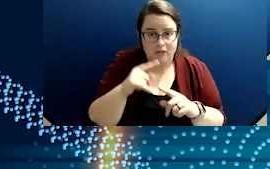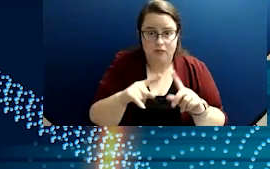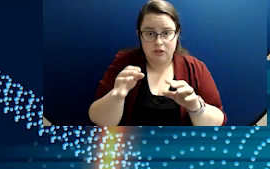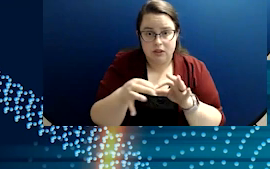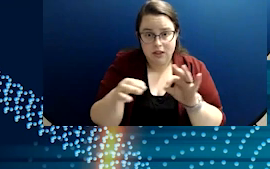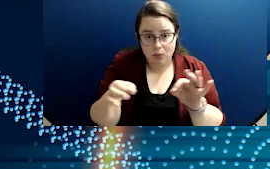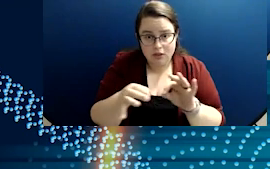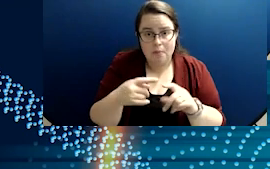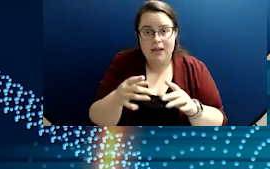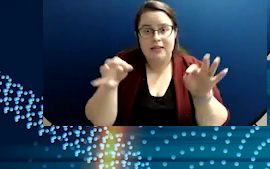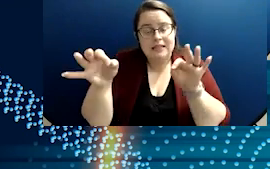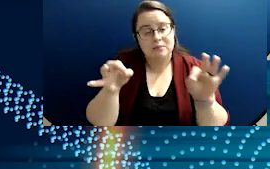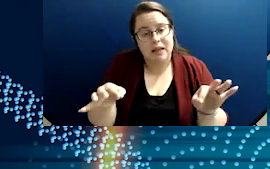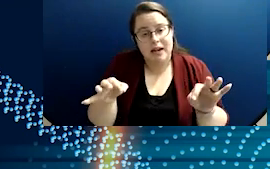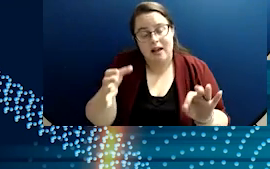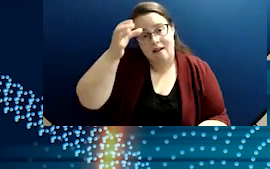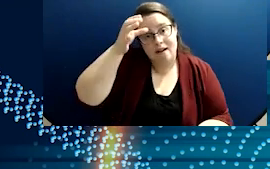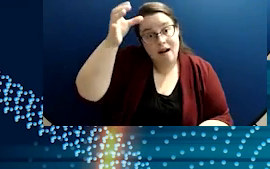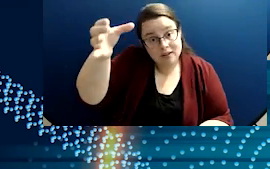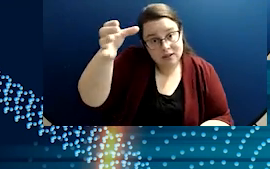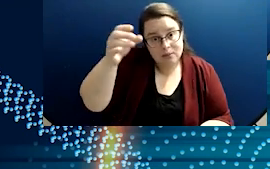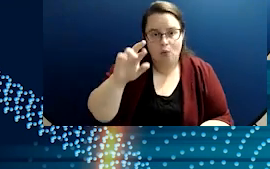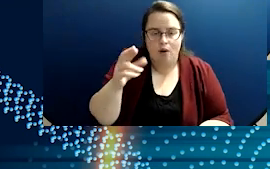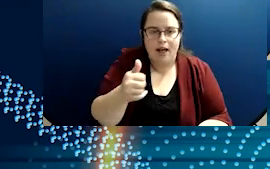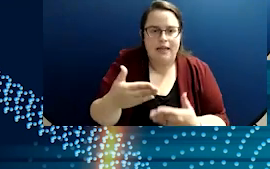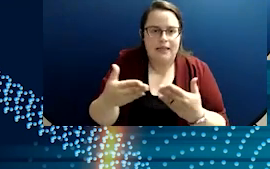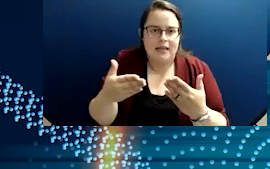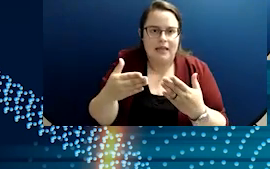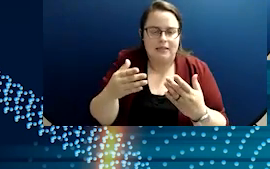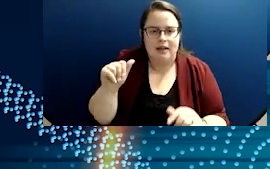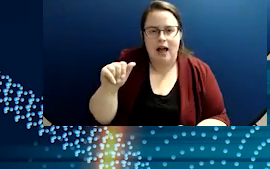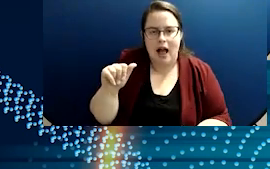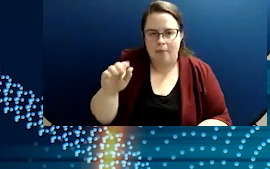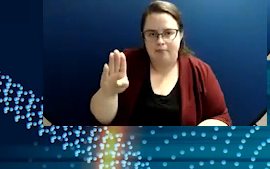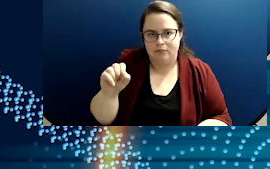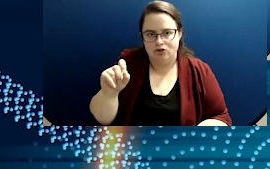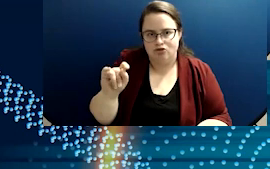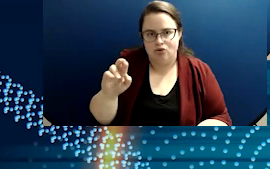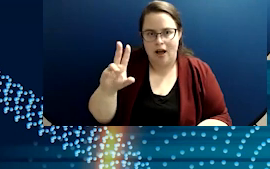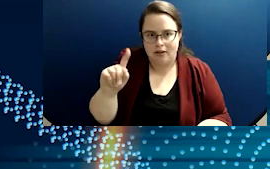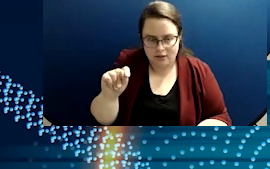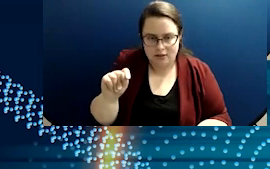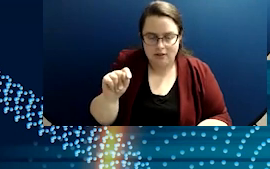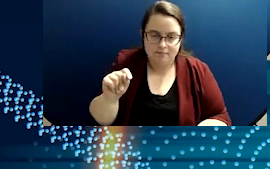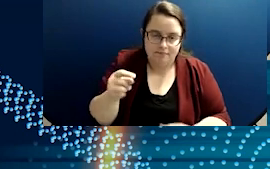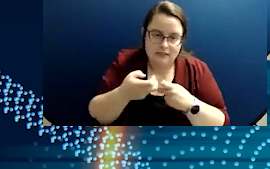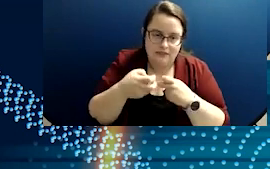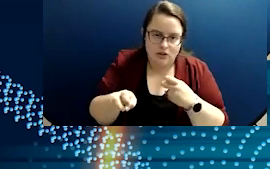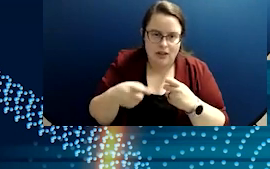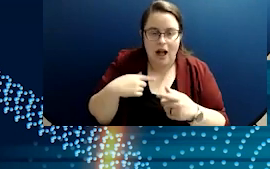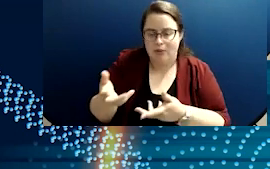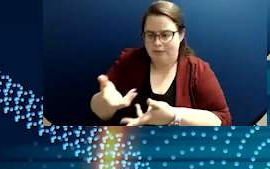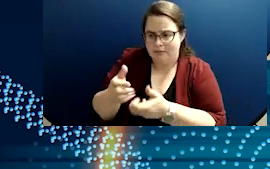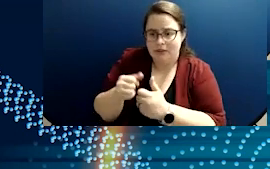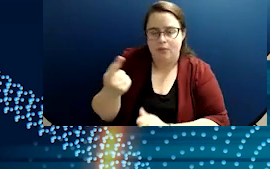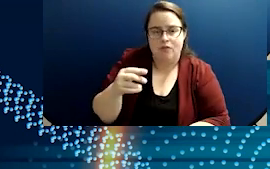explaining like a concept or anything that's kind of abstract, that gets really difficult. So I was dealing with somebody who was from Guyana, and